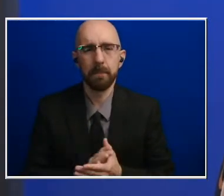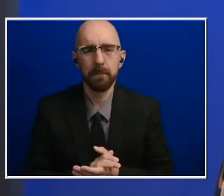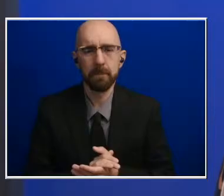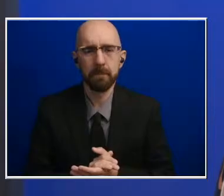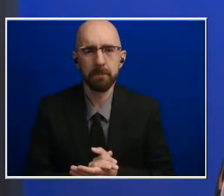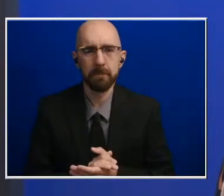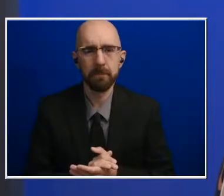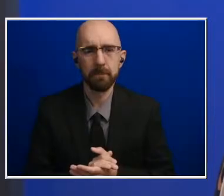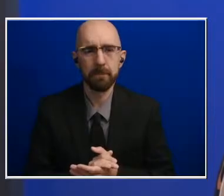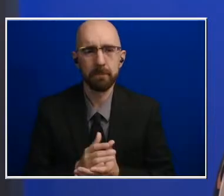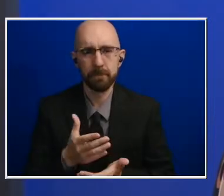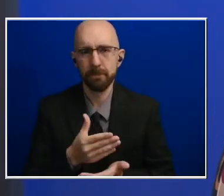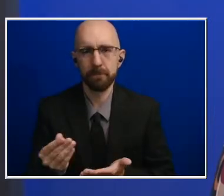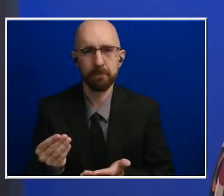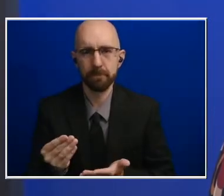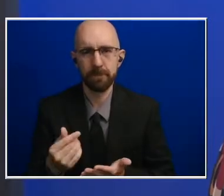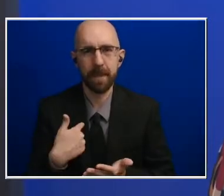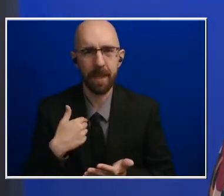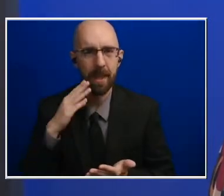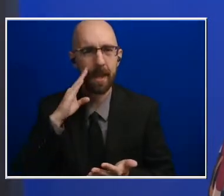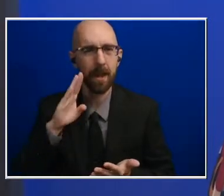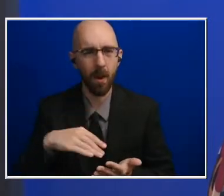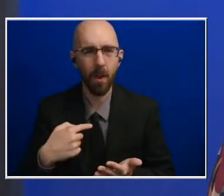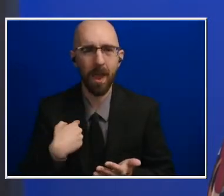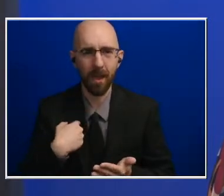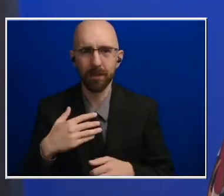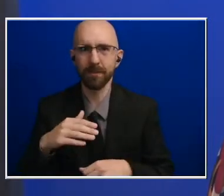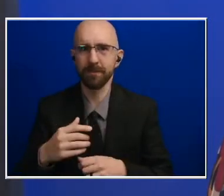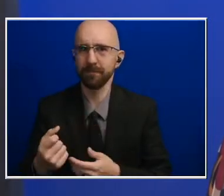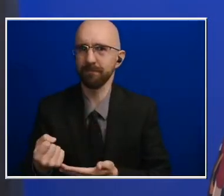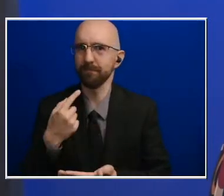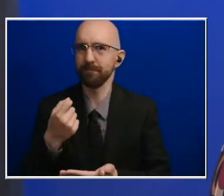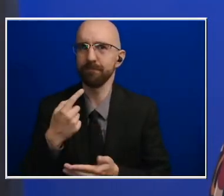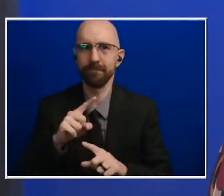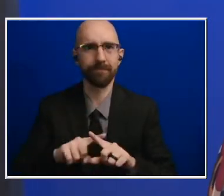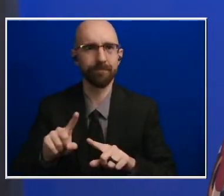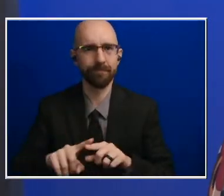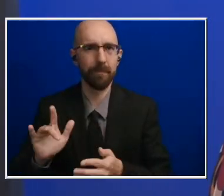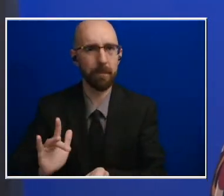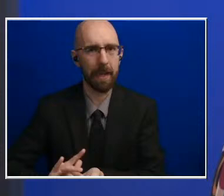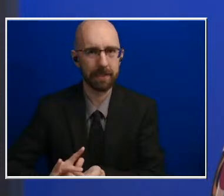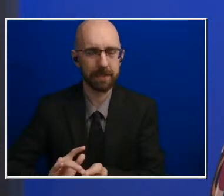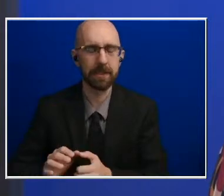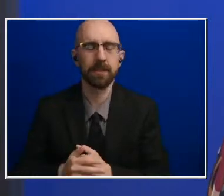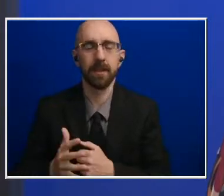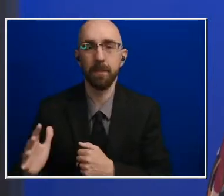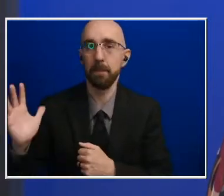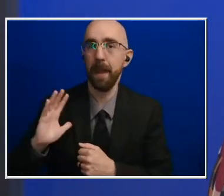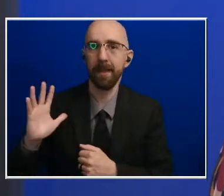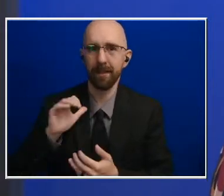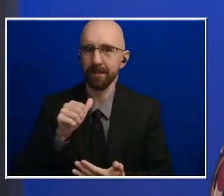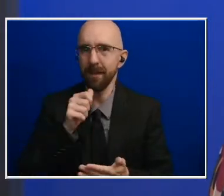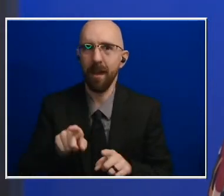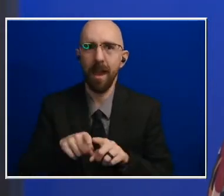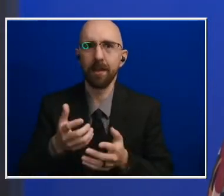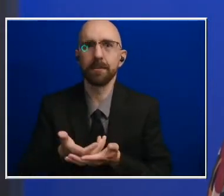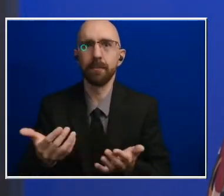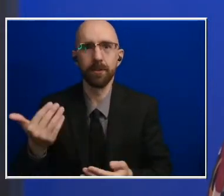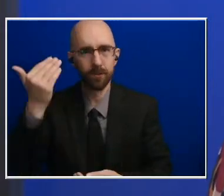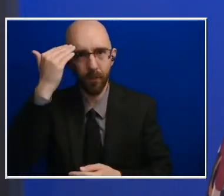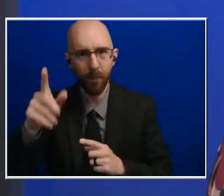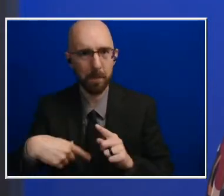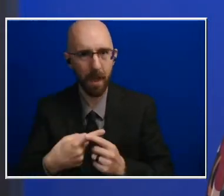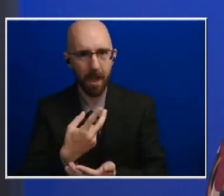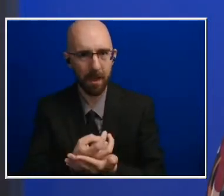and I know I was on a lot of medications, and back then there wasn't as much known about epilepsy as there is